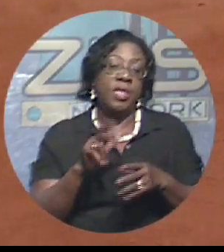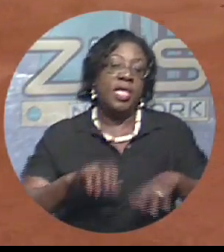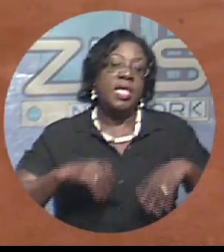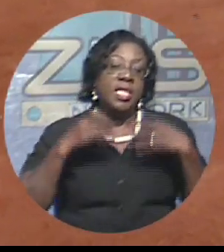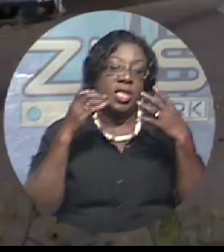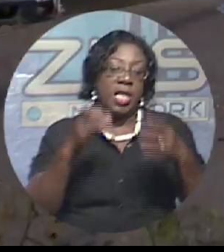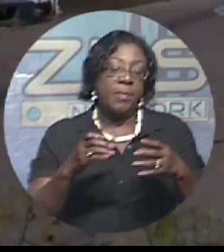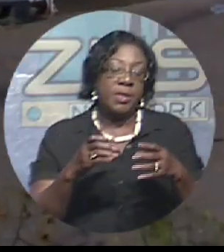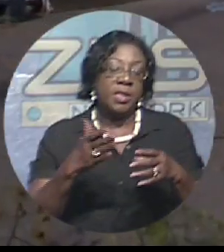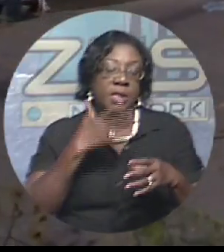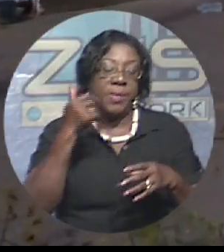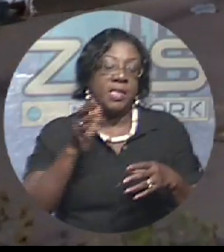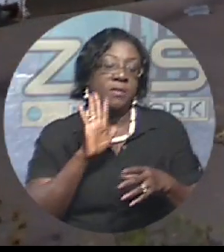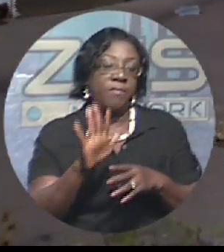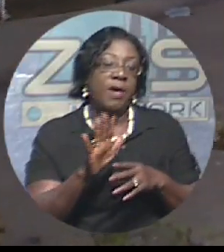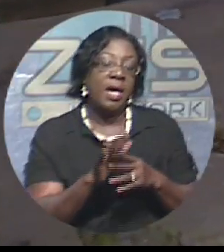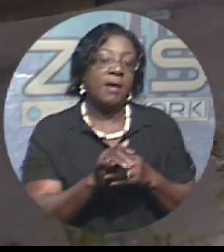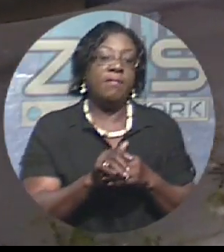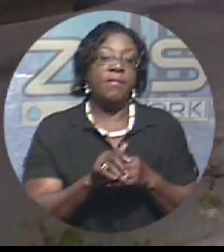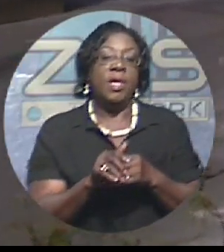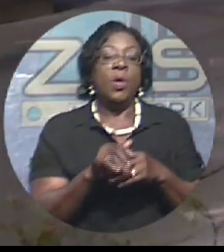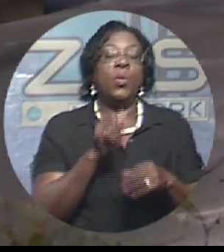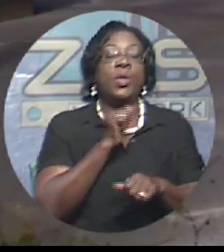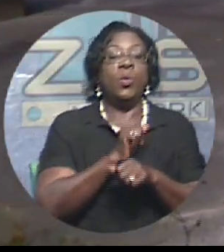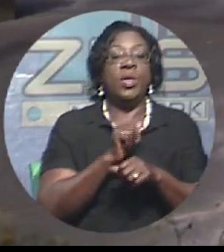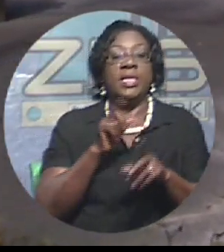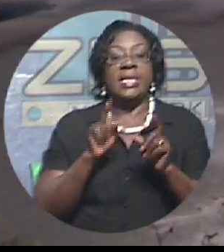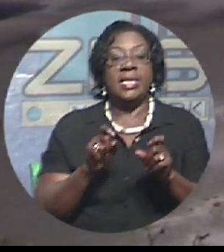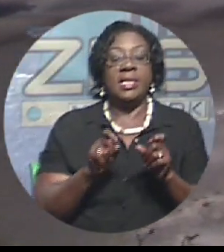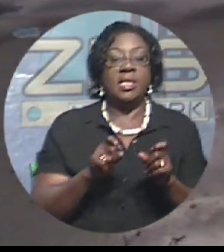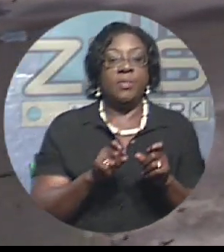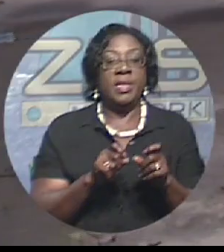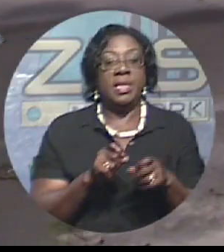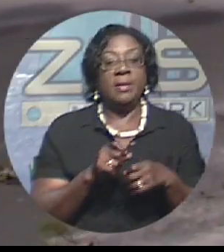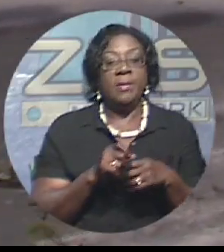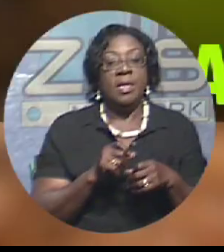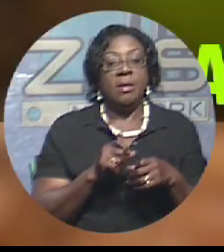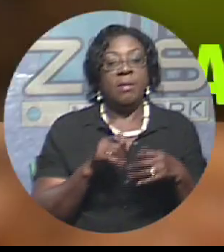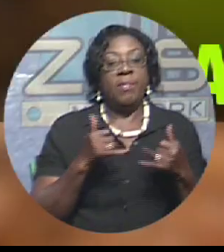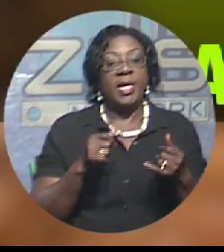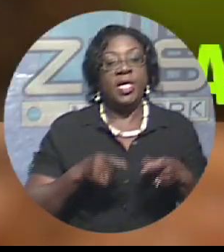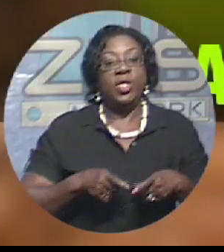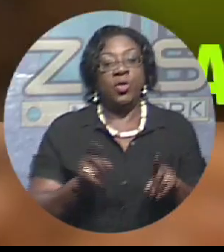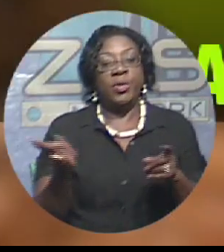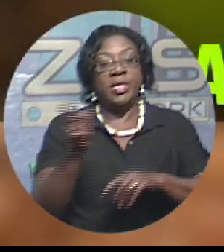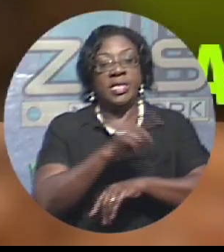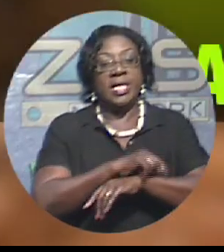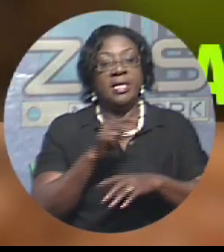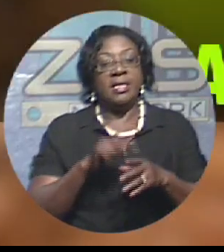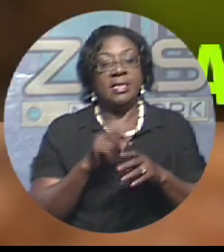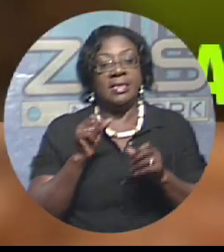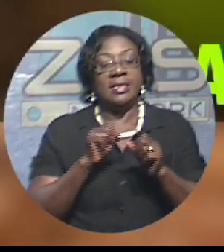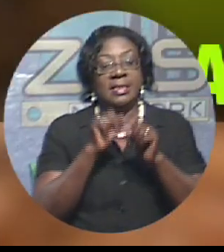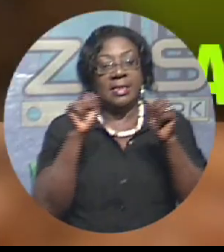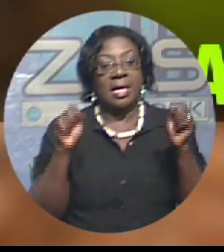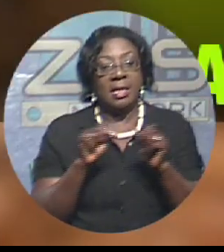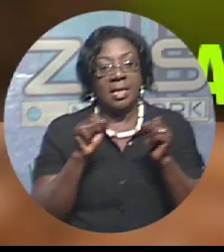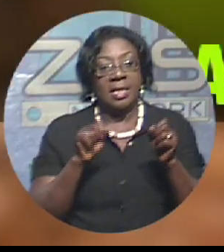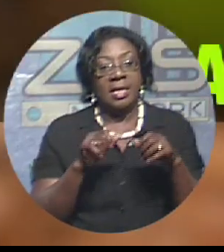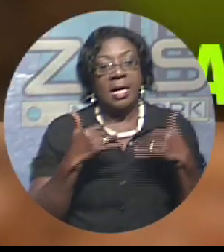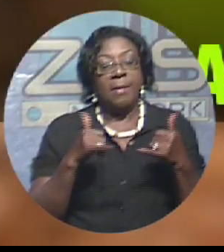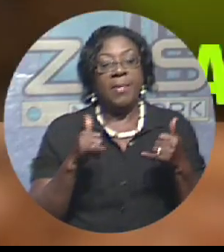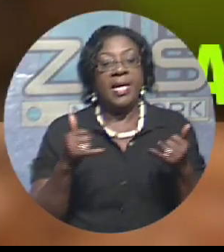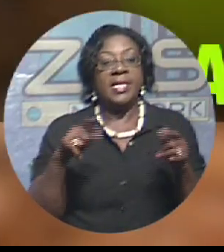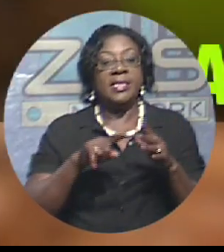best of five. With the lights needing to be adjusted, the games will also be played during the day. This Saturday, action starts 11 a.m.